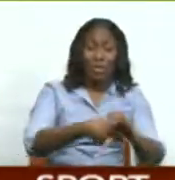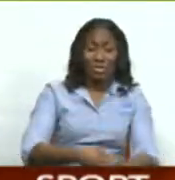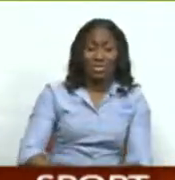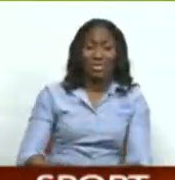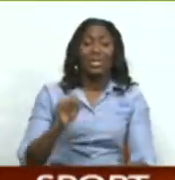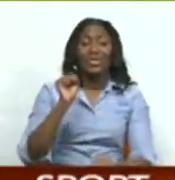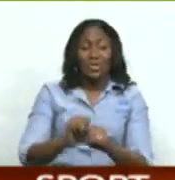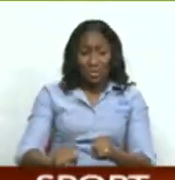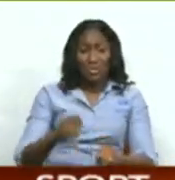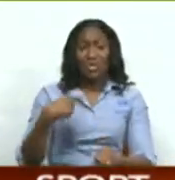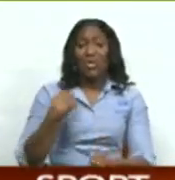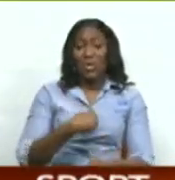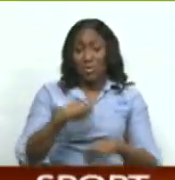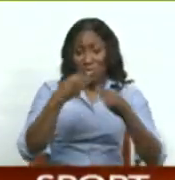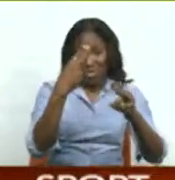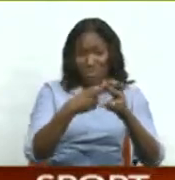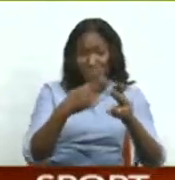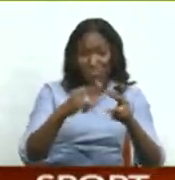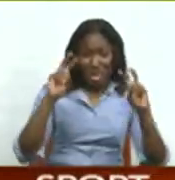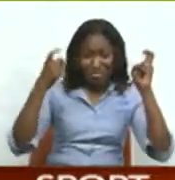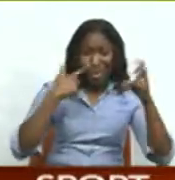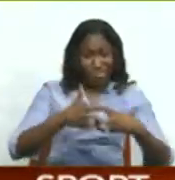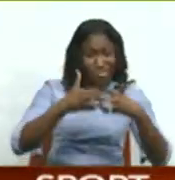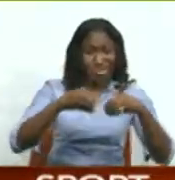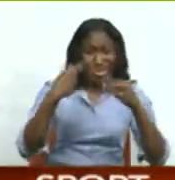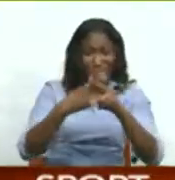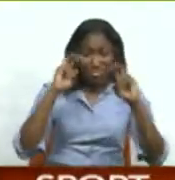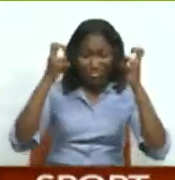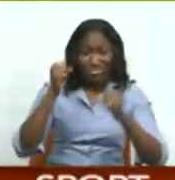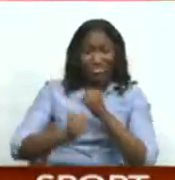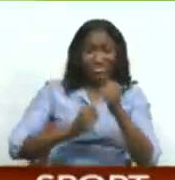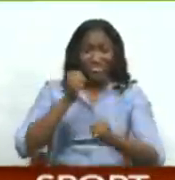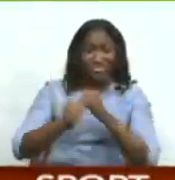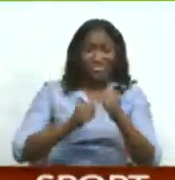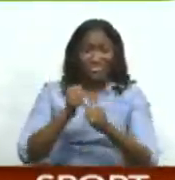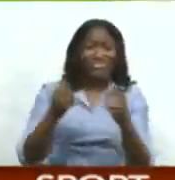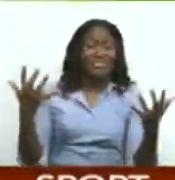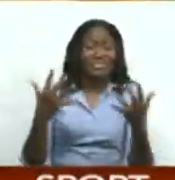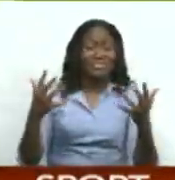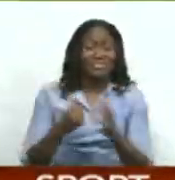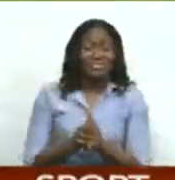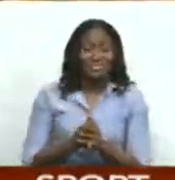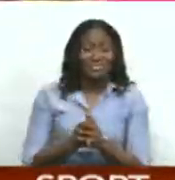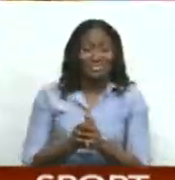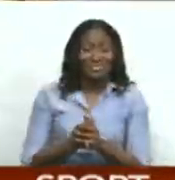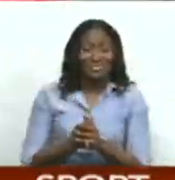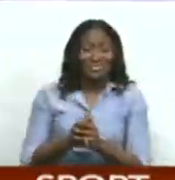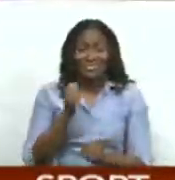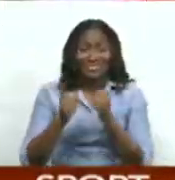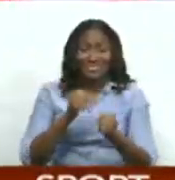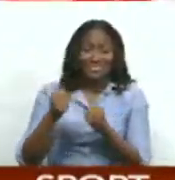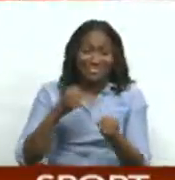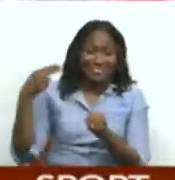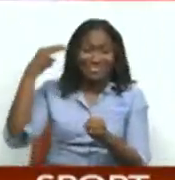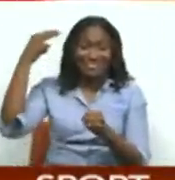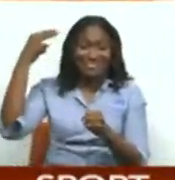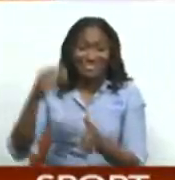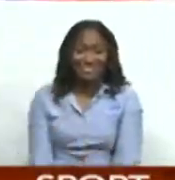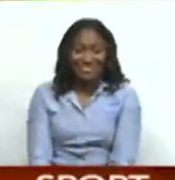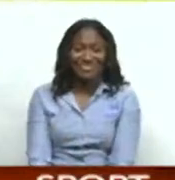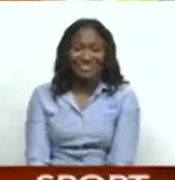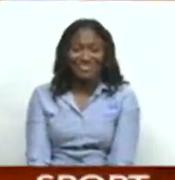the Norwegian goal machine, for your performance today, you earn tonight's CSE3 Sports